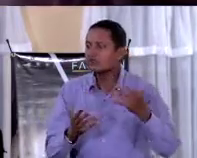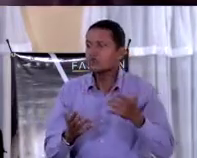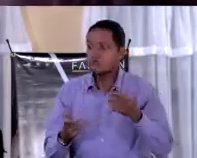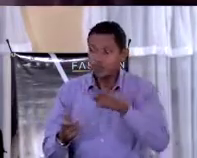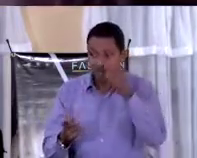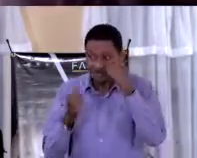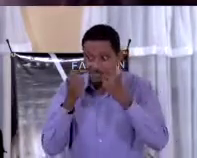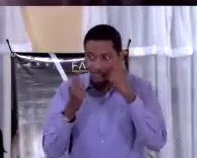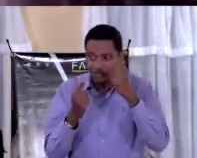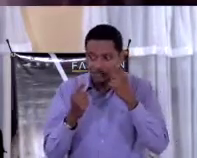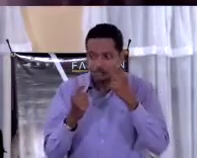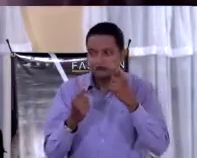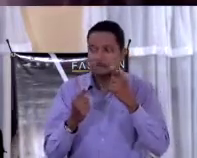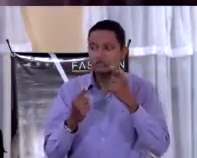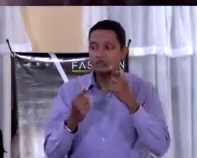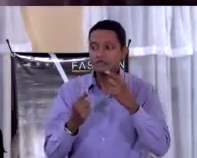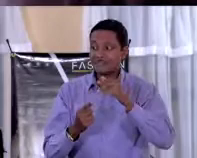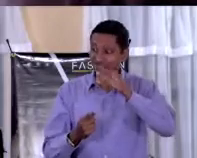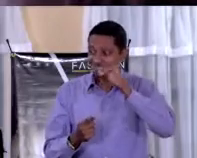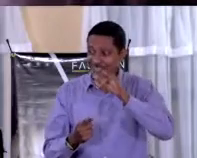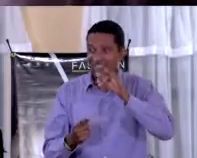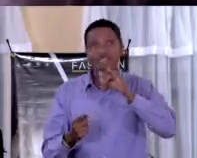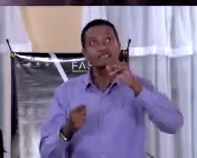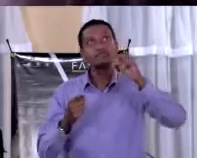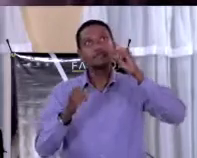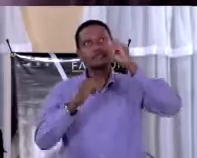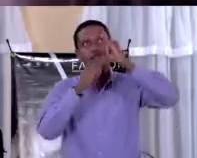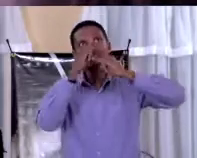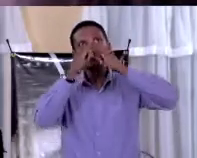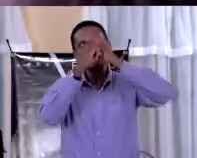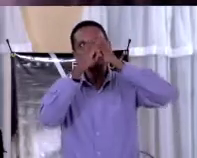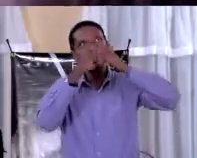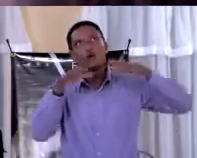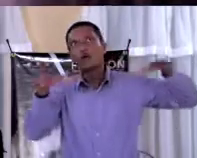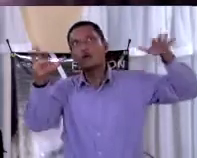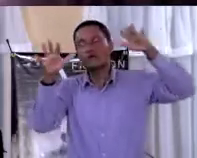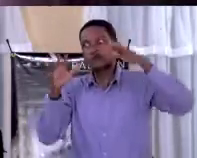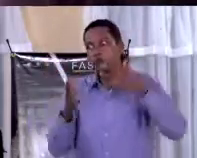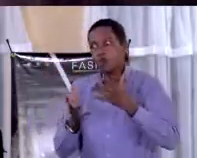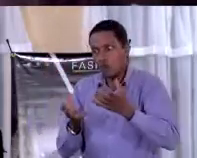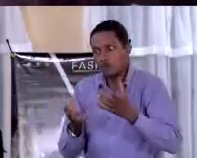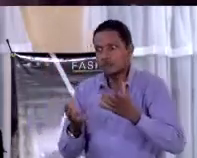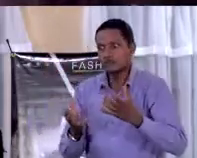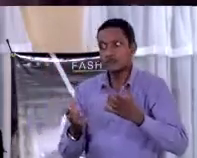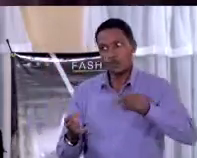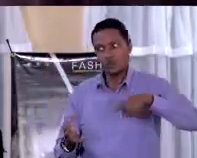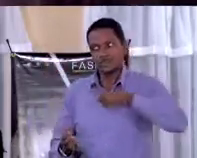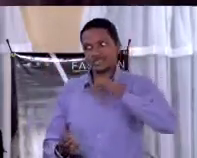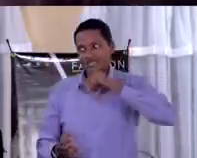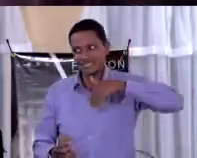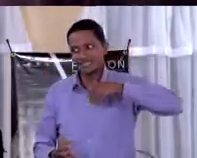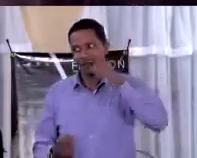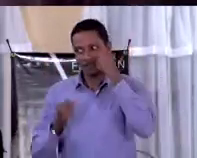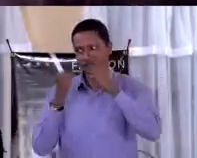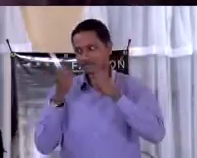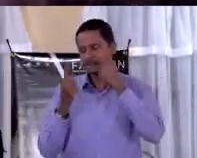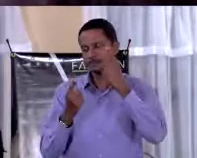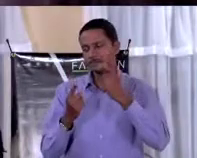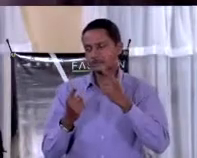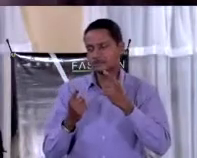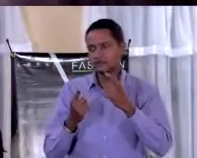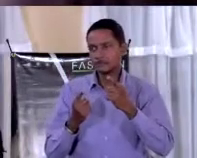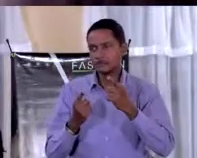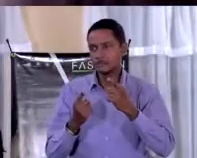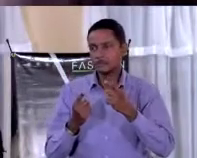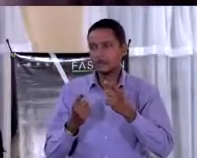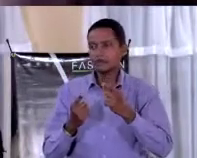may know, but there are a lot of persons who do not understand what is this Caribbean aesthetic. Yes, you might think I designed this, but